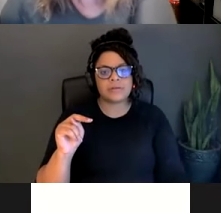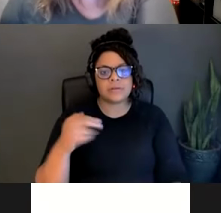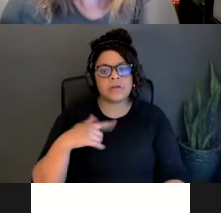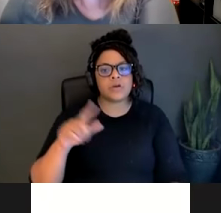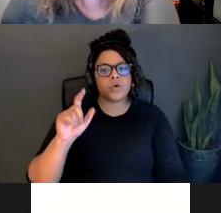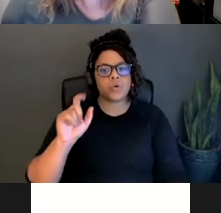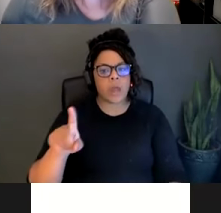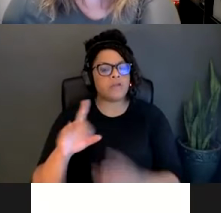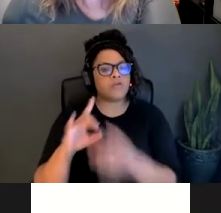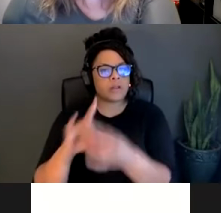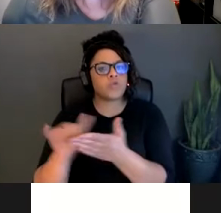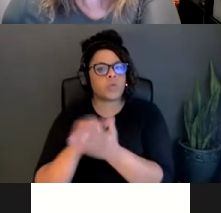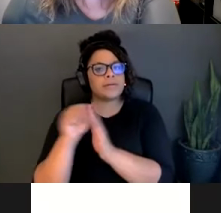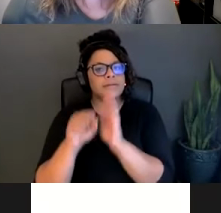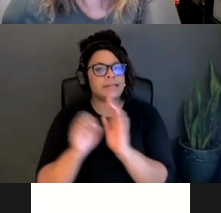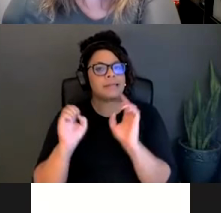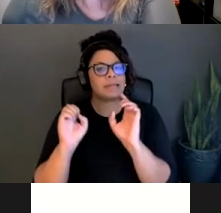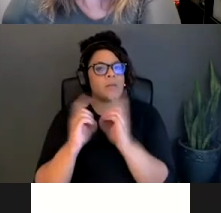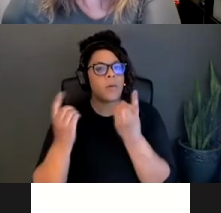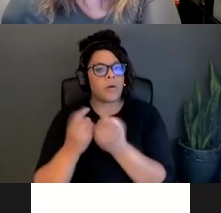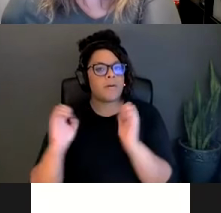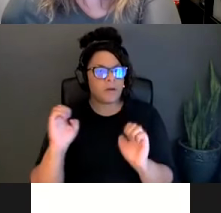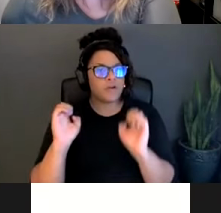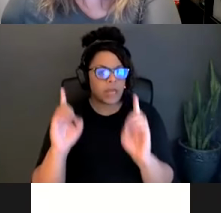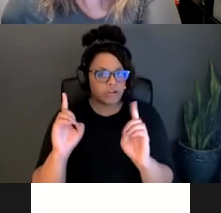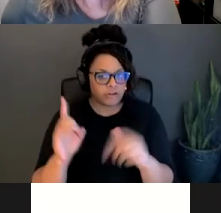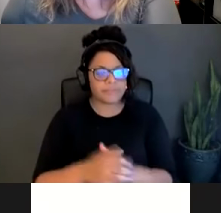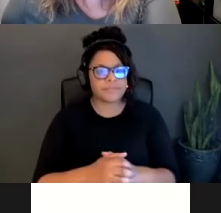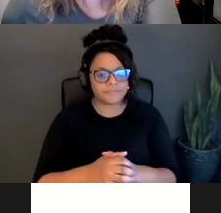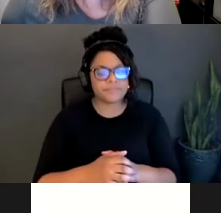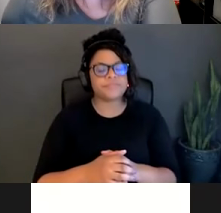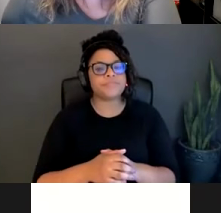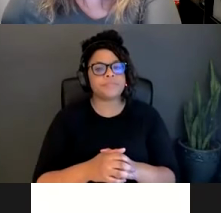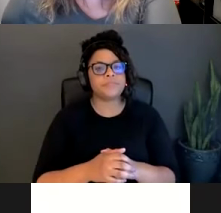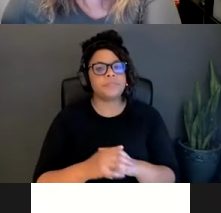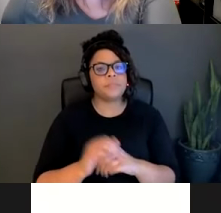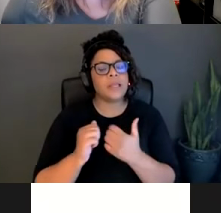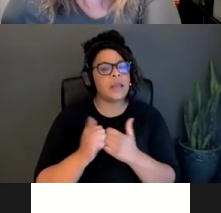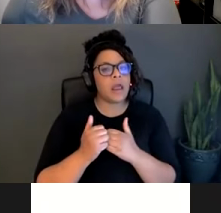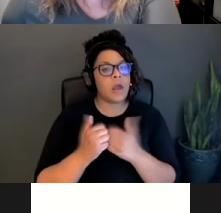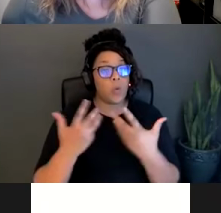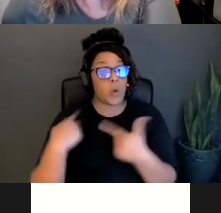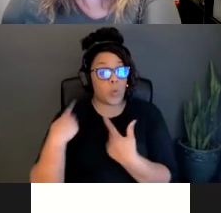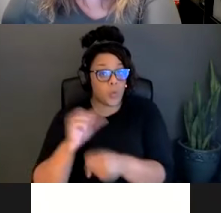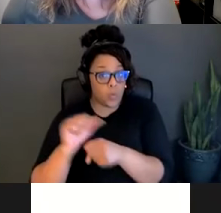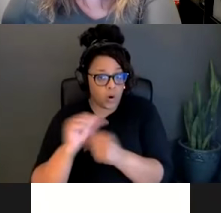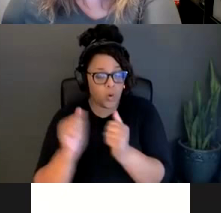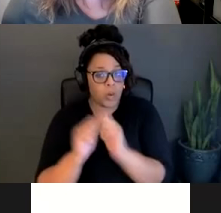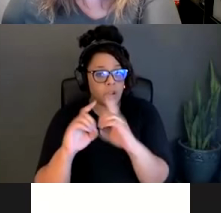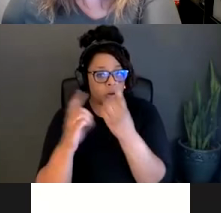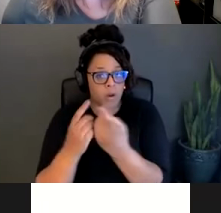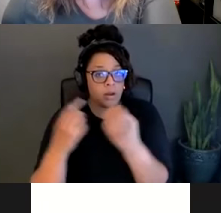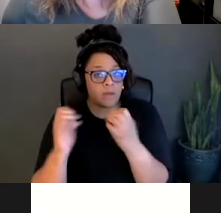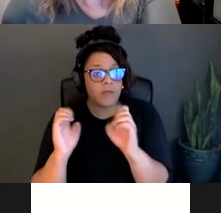question related to the New York State Department of Education and how what work is being done with the department on how